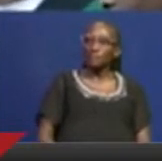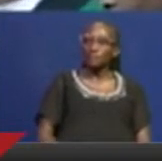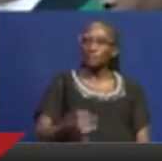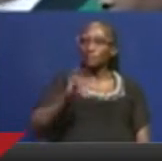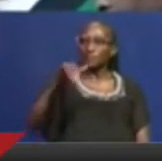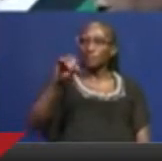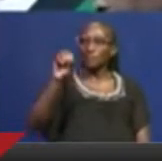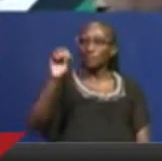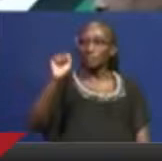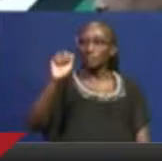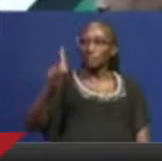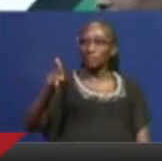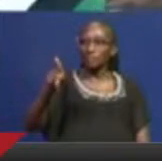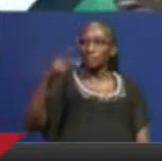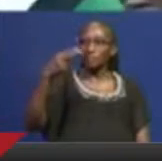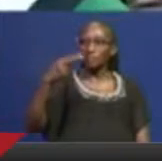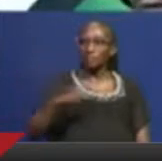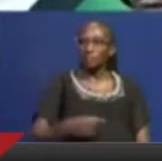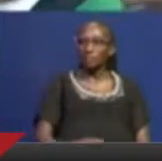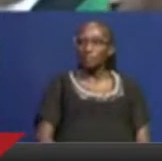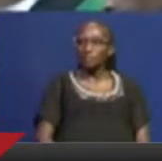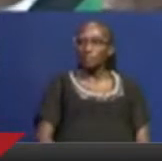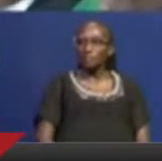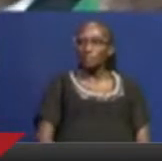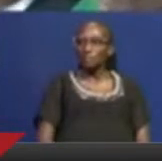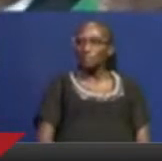Butula, Joseph Oyula.